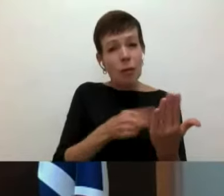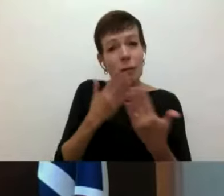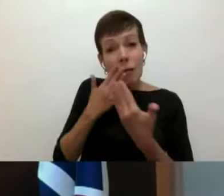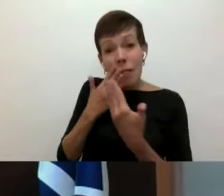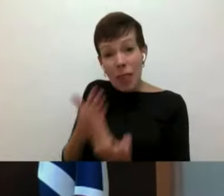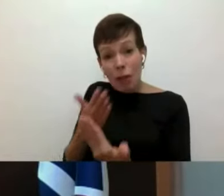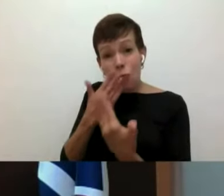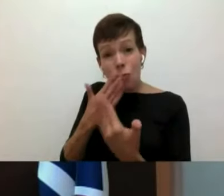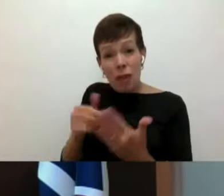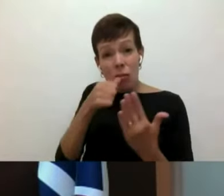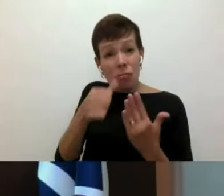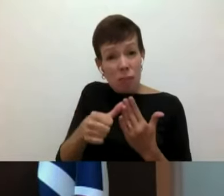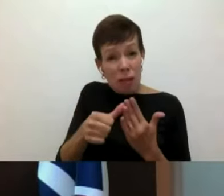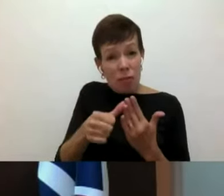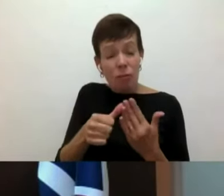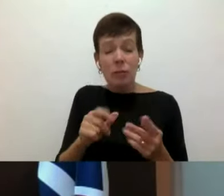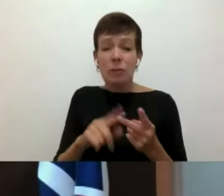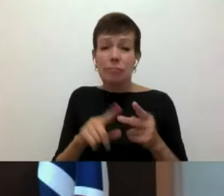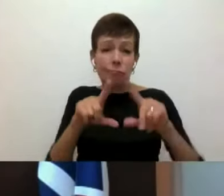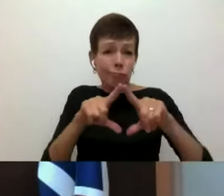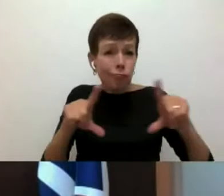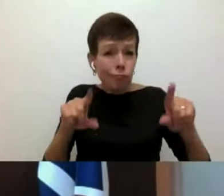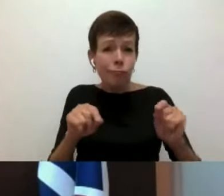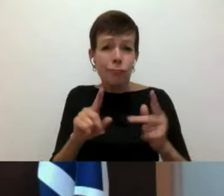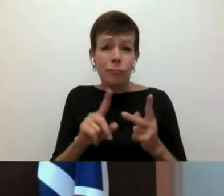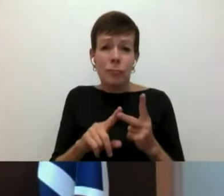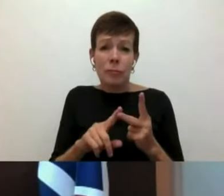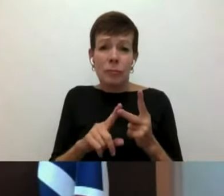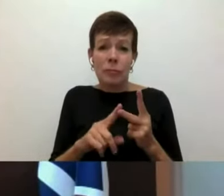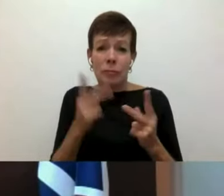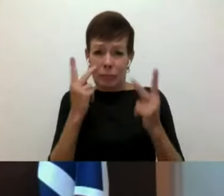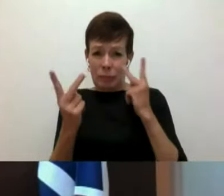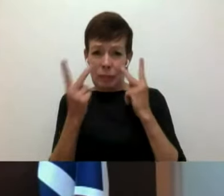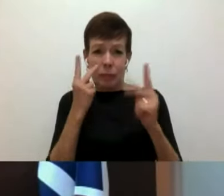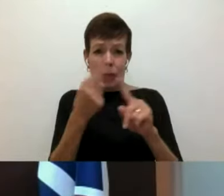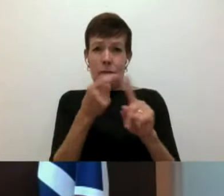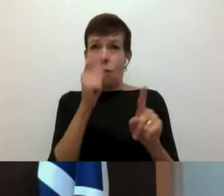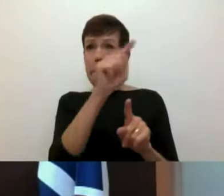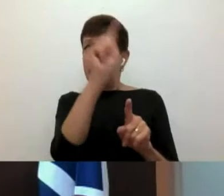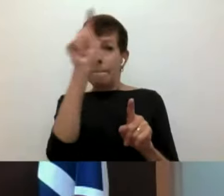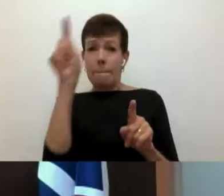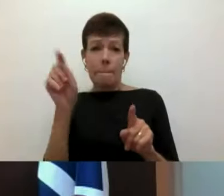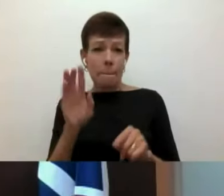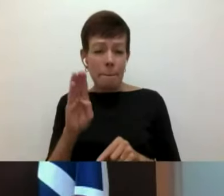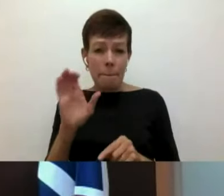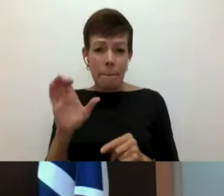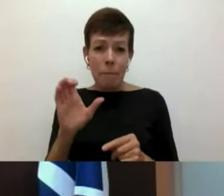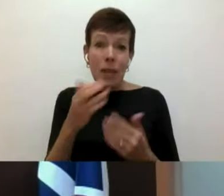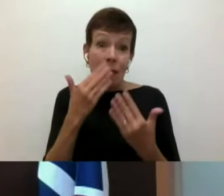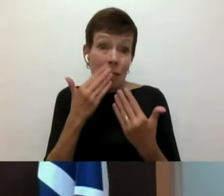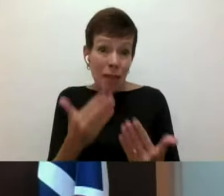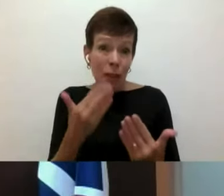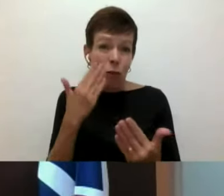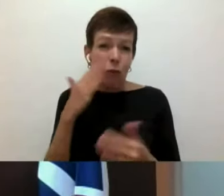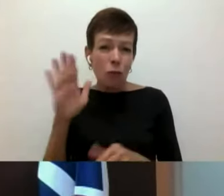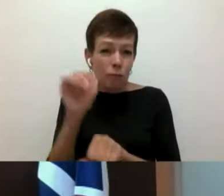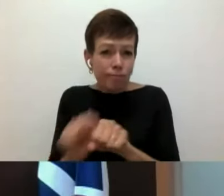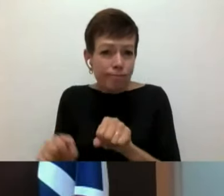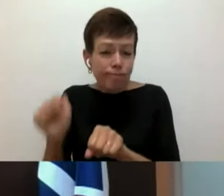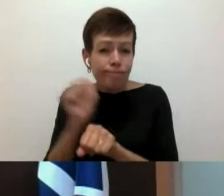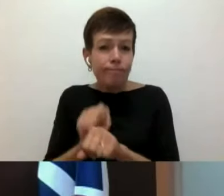the thank you notes from different parts of BC, even some industry members in BC saying, thank you for your effort in protecting